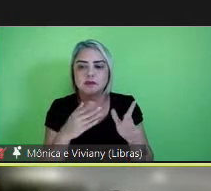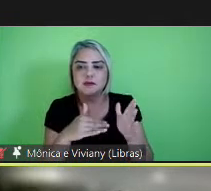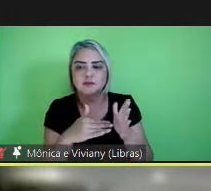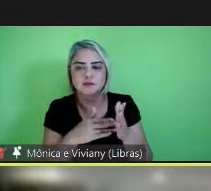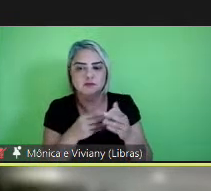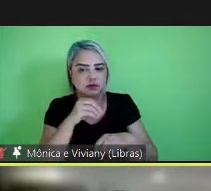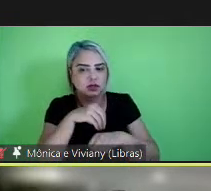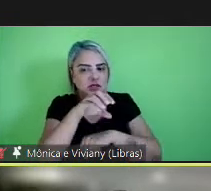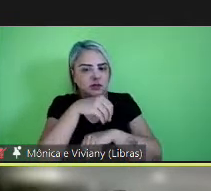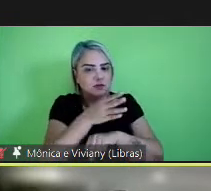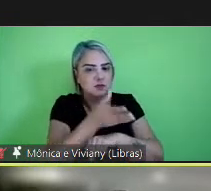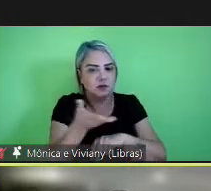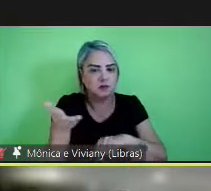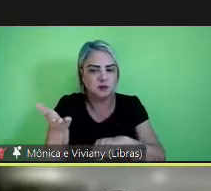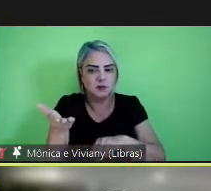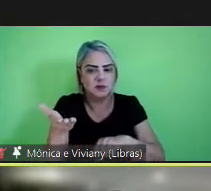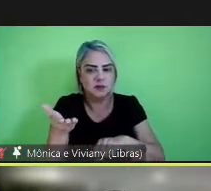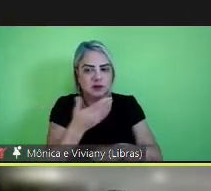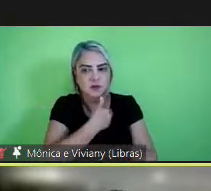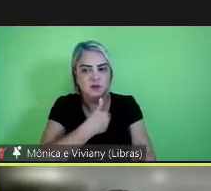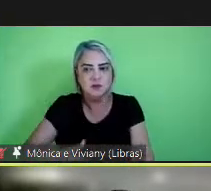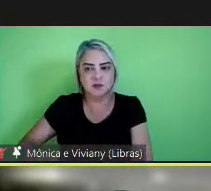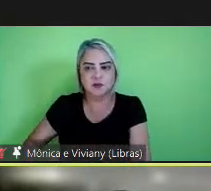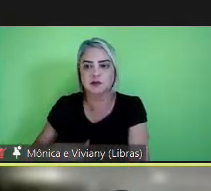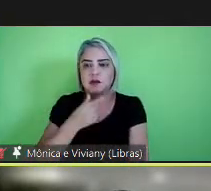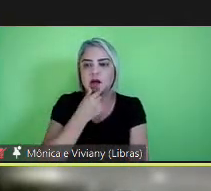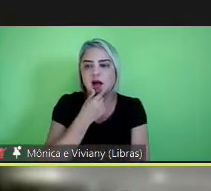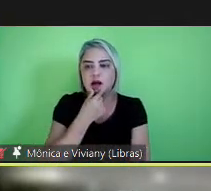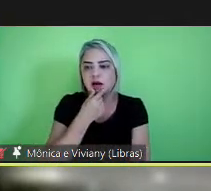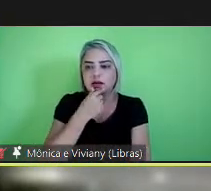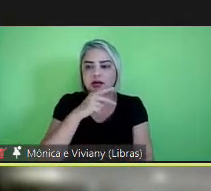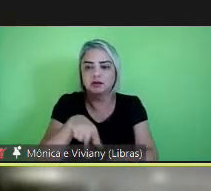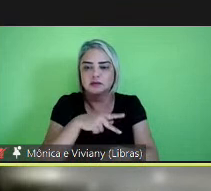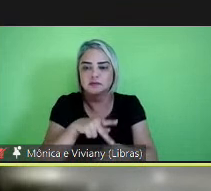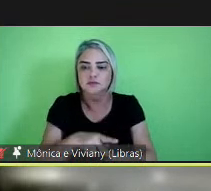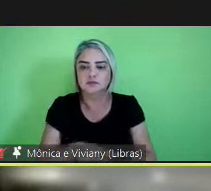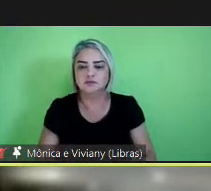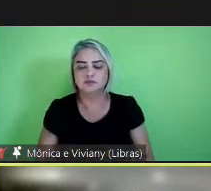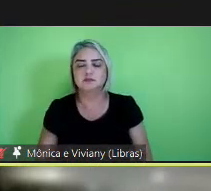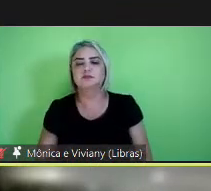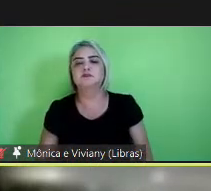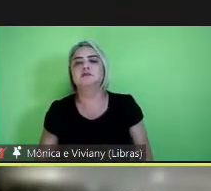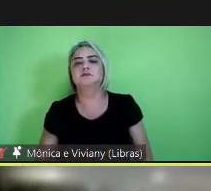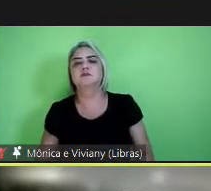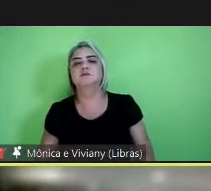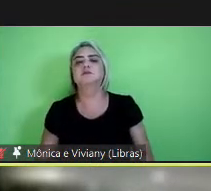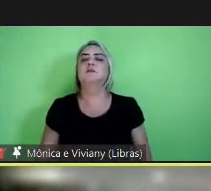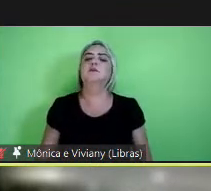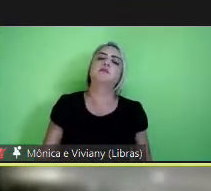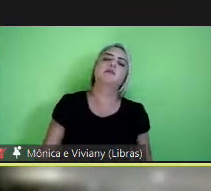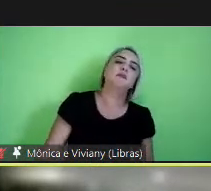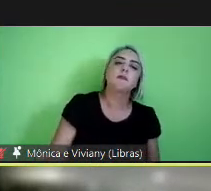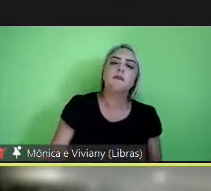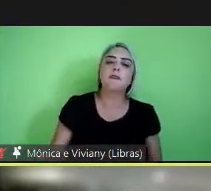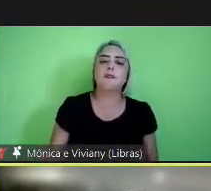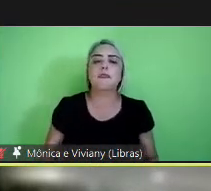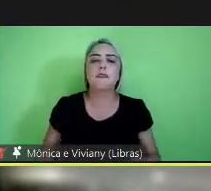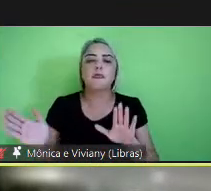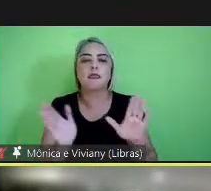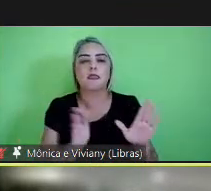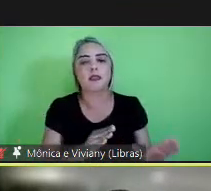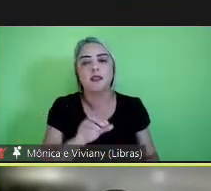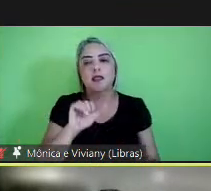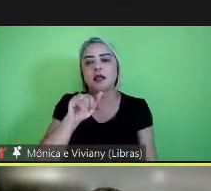gov.uk, and we can forward the links for you to have a look at. So without further ado, I'm going to hand over to Emma.